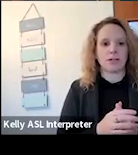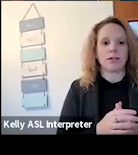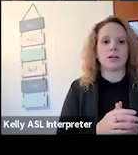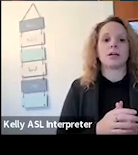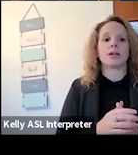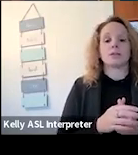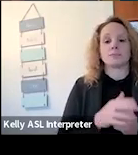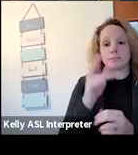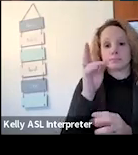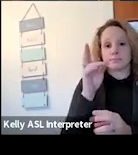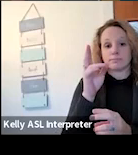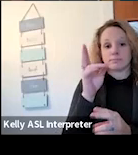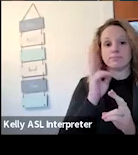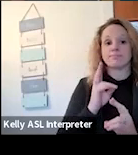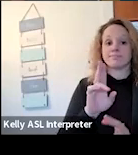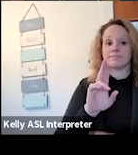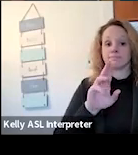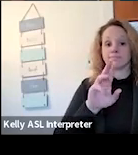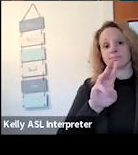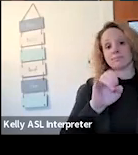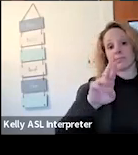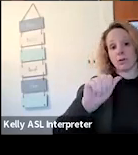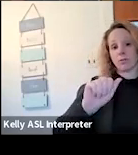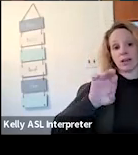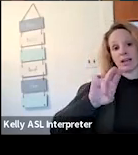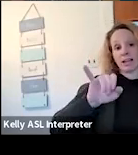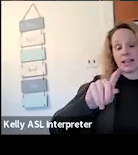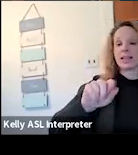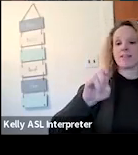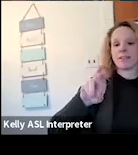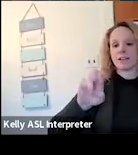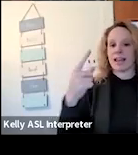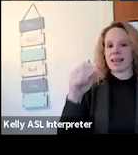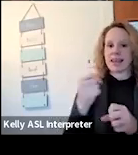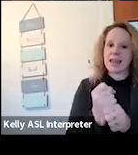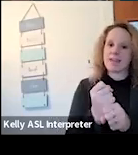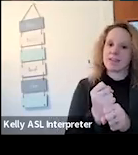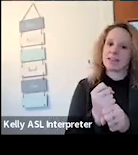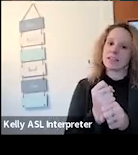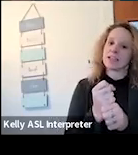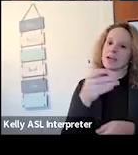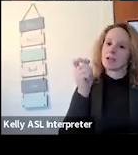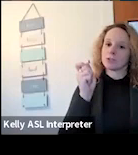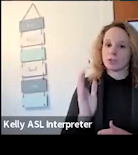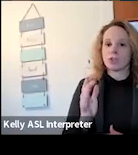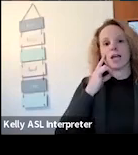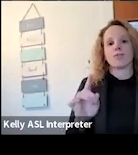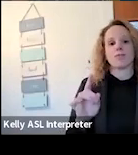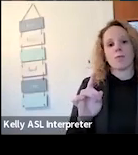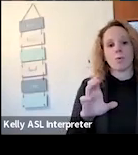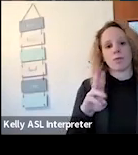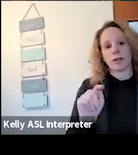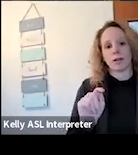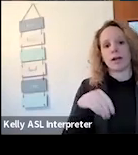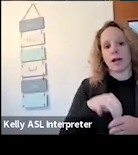The Honorable Maria Elena Verde is serving her 11th year as a circuit judge for the 11th Judicial Court Circuit of